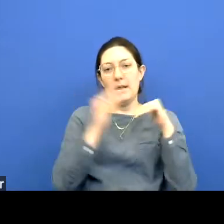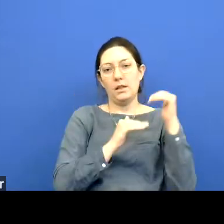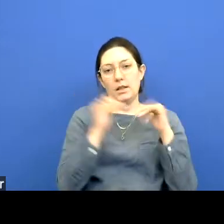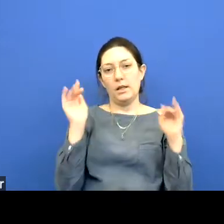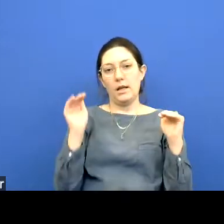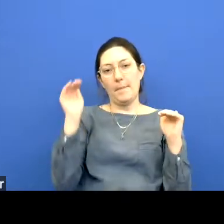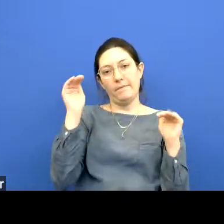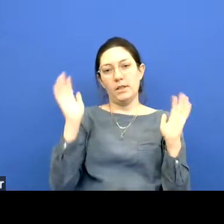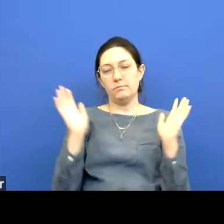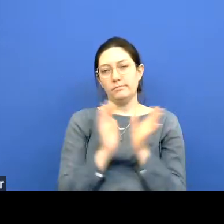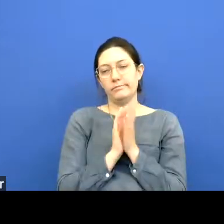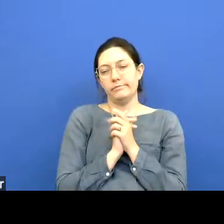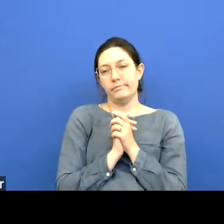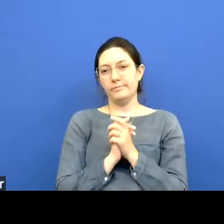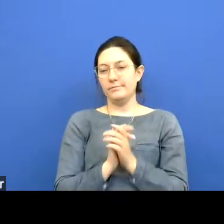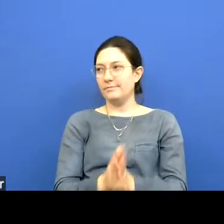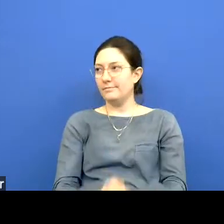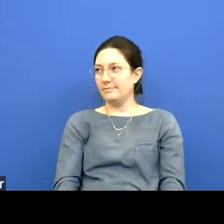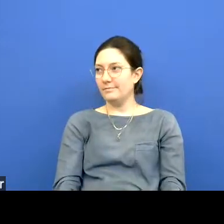building. But